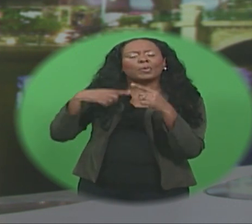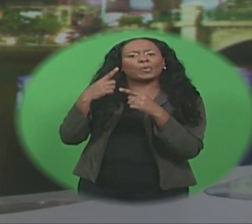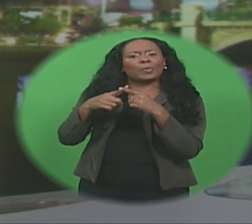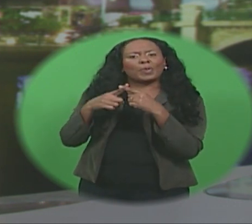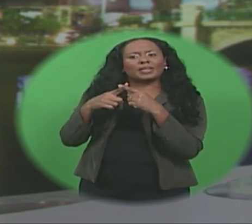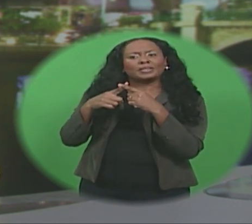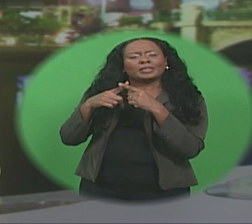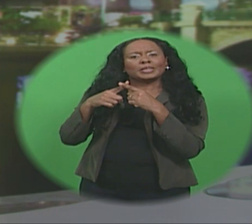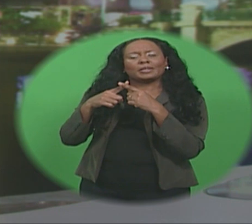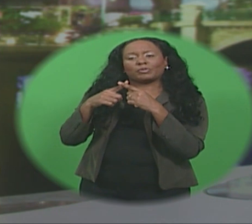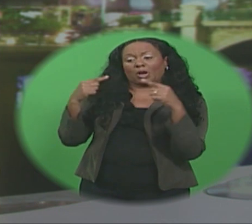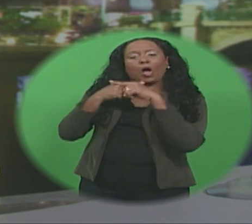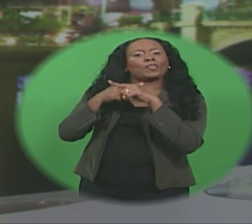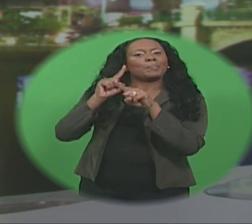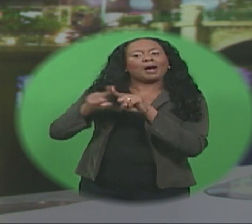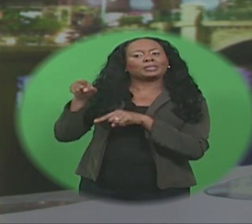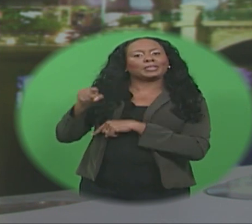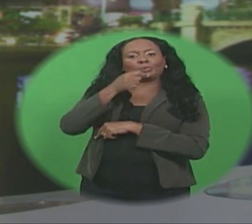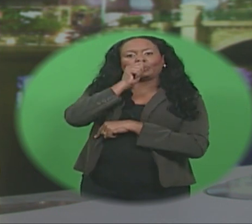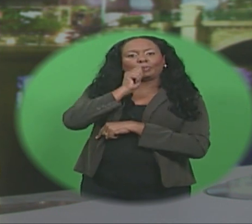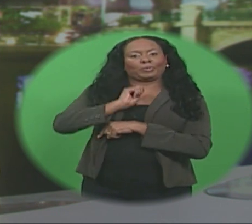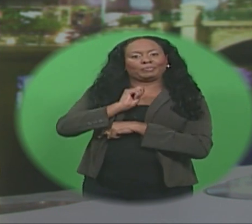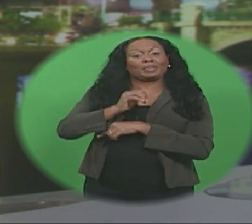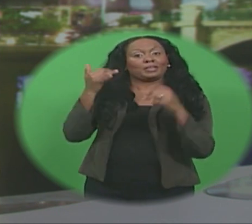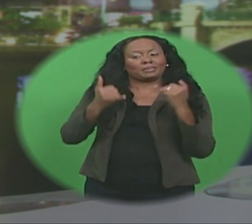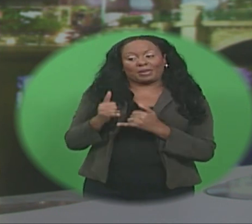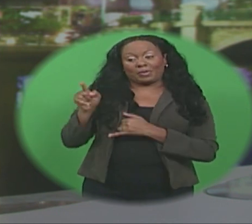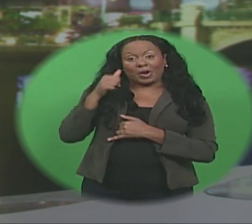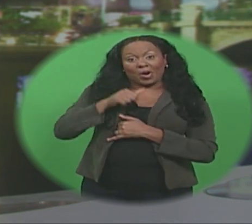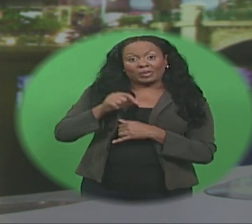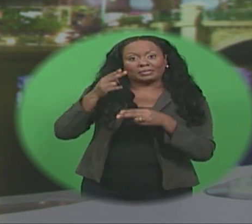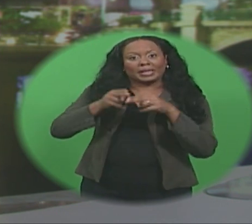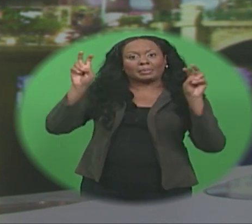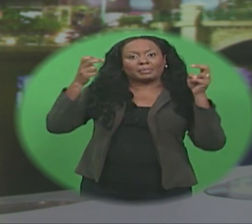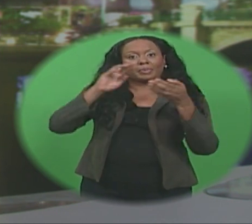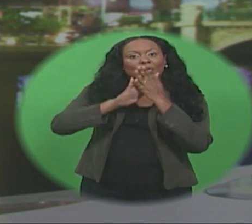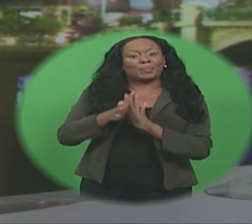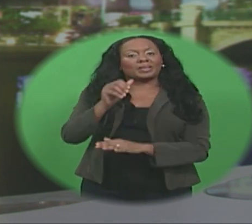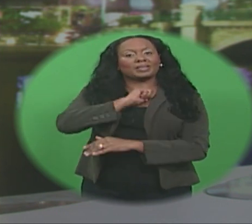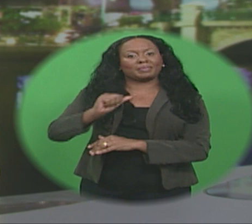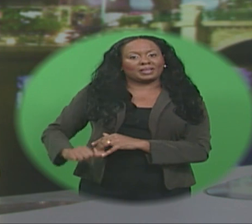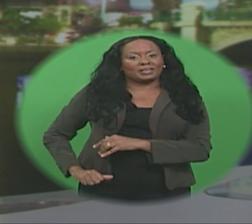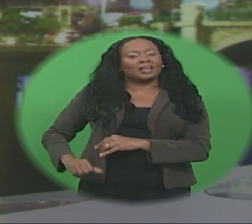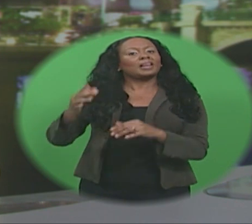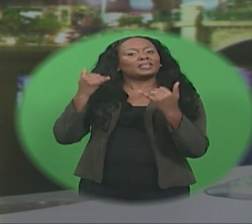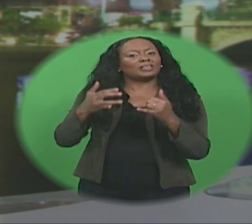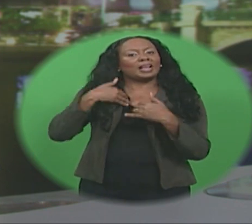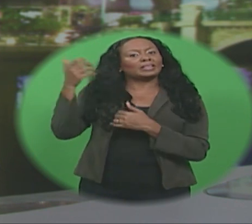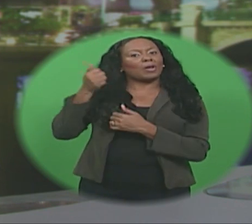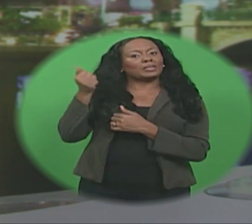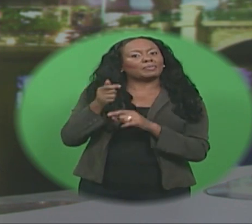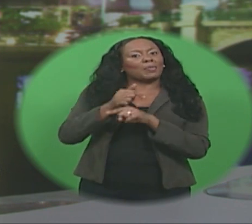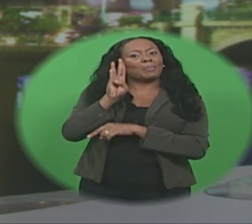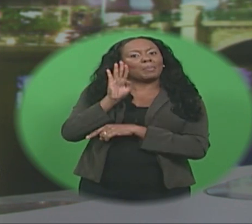last Friday. And aside from being named a peace ambassador, a donor has also offered Aria a scholarship at